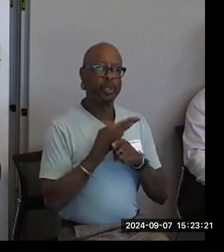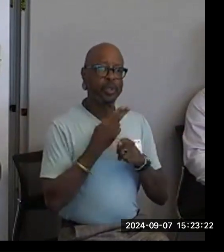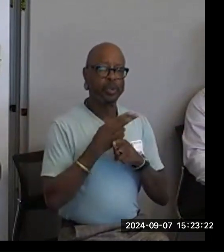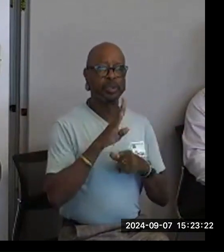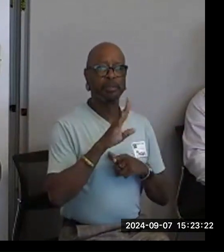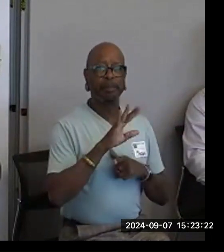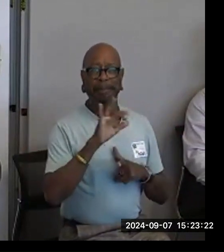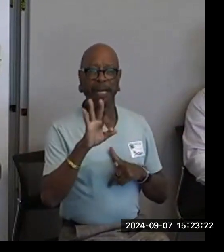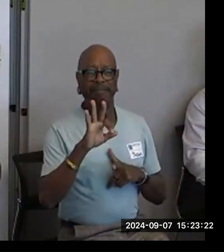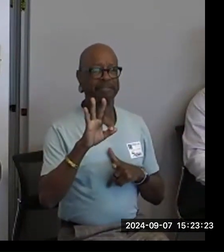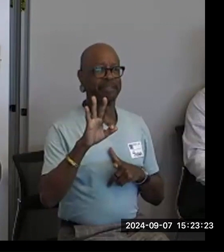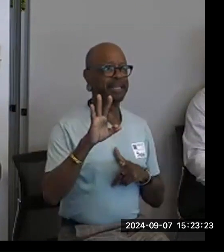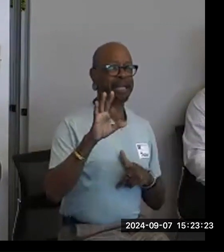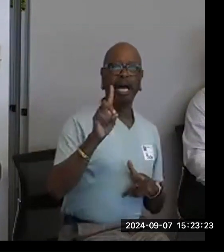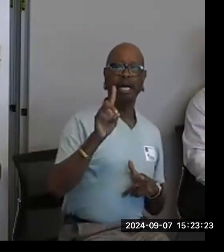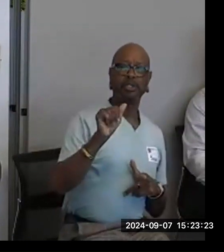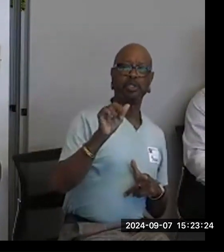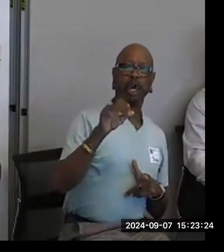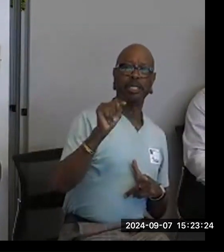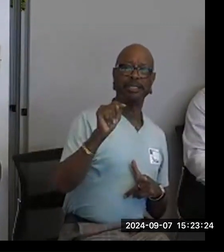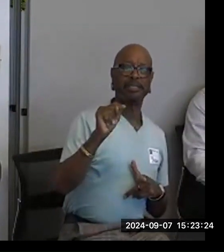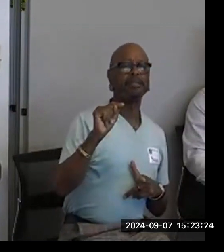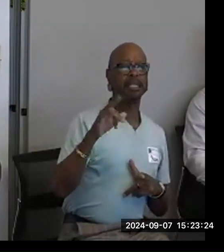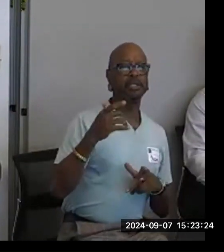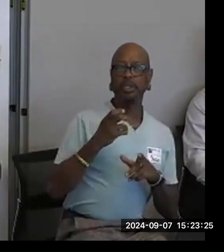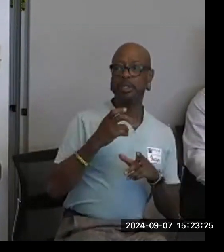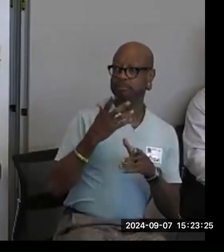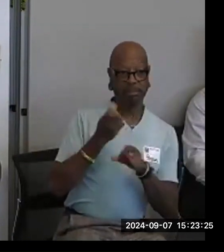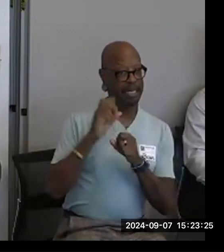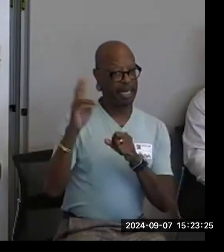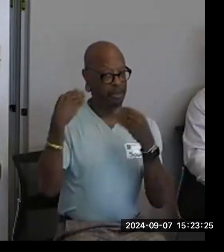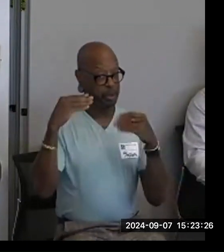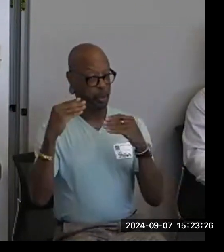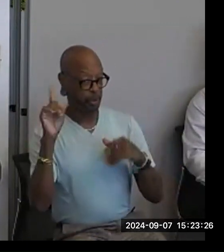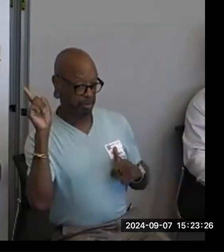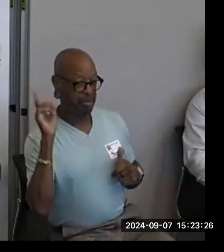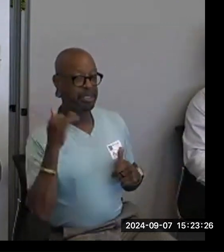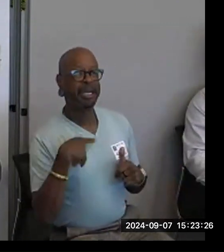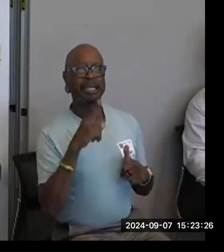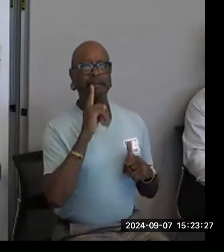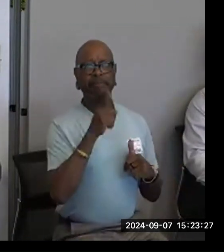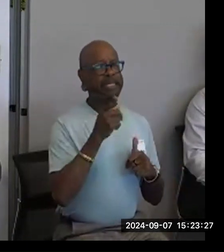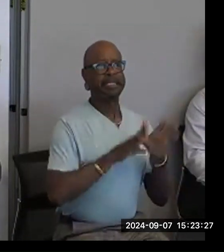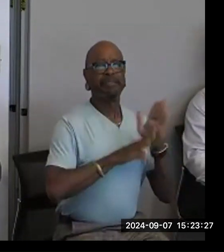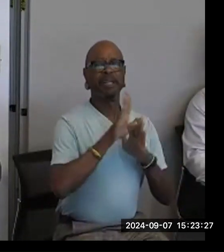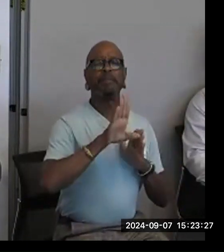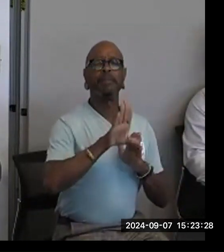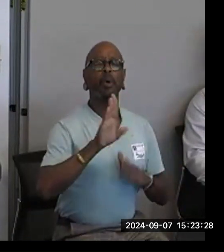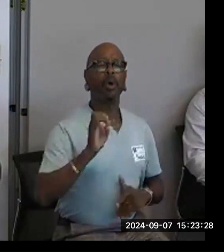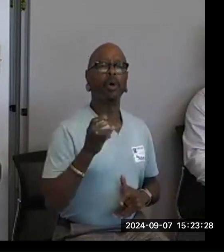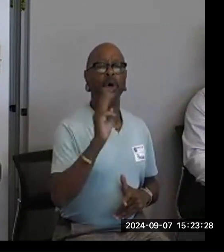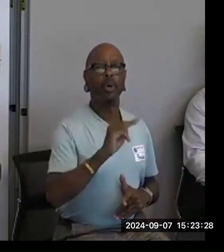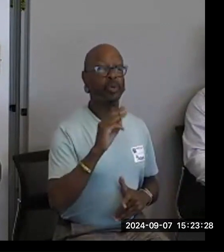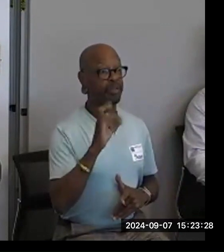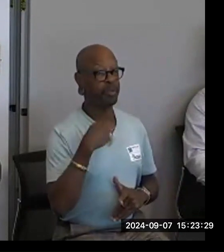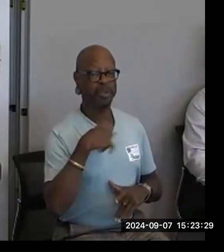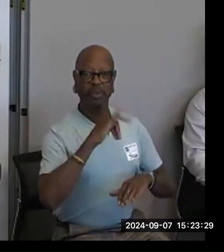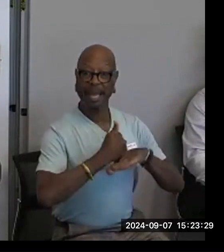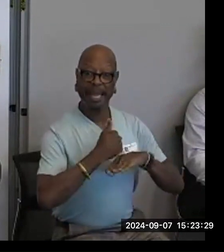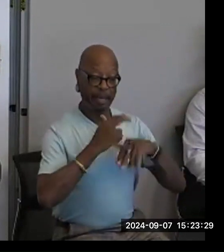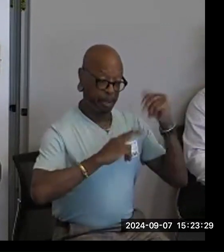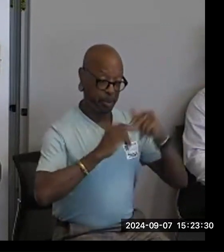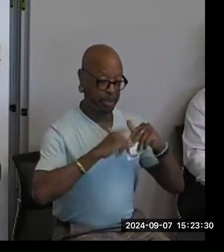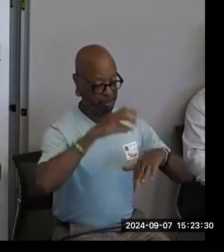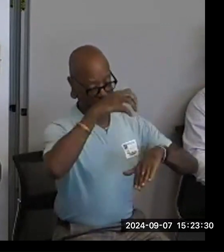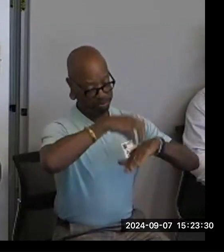use wiki sticks and other stuff that you can get in our adaptation story, by the way. And you can just work up your own map. And, like if you want to put certain buildings on there, you can put